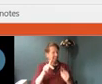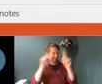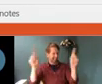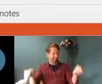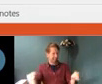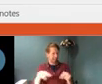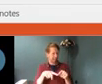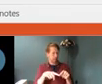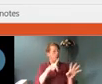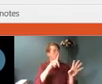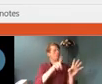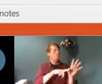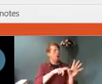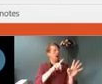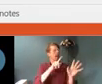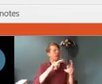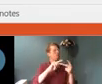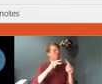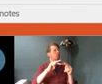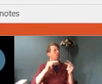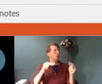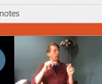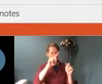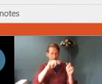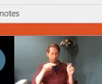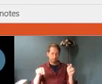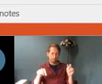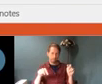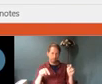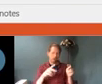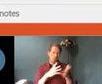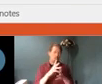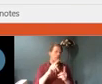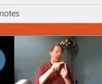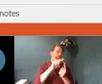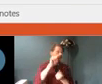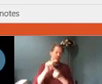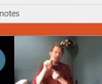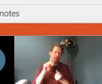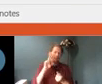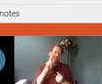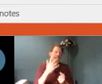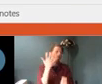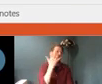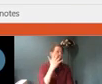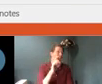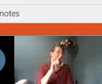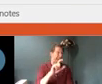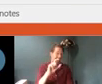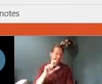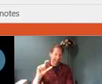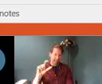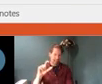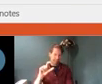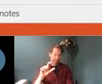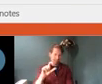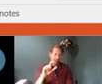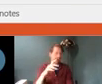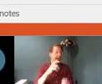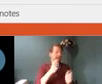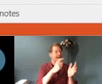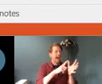Y chromosomal STRs, and all you have to just focus on, see the gray parts. That's how many different alleles